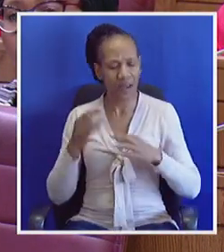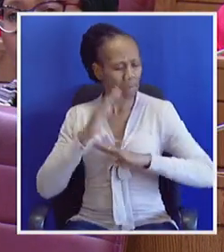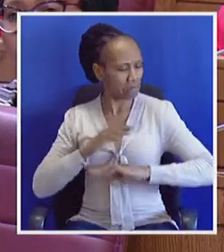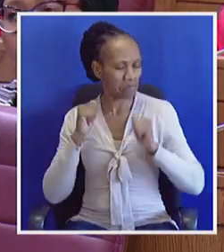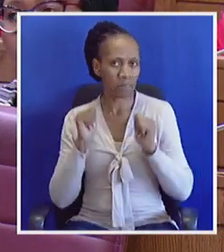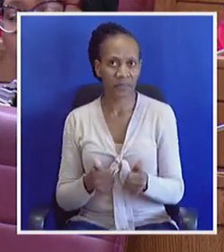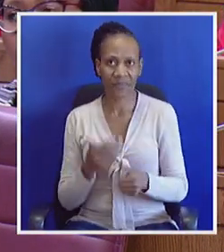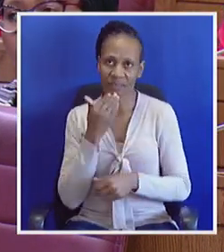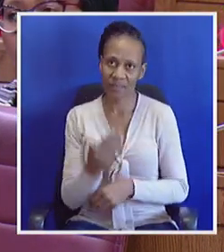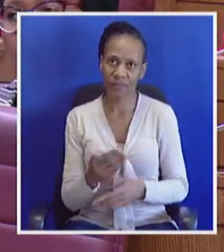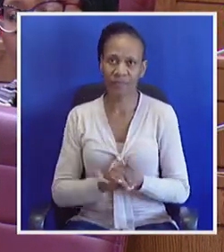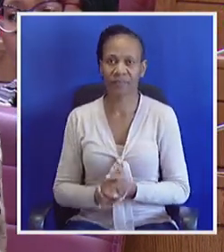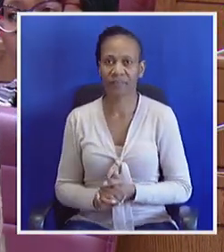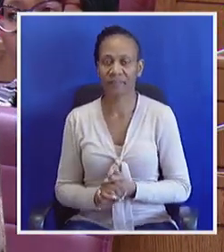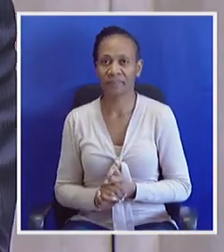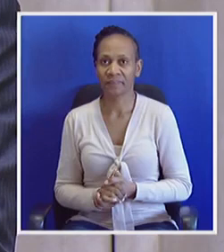supplementary question.